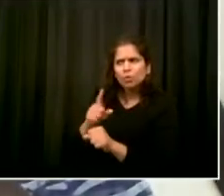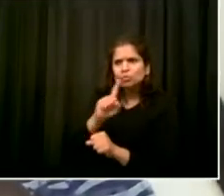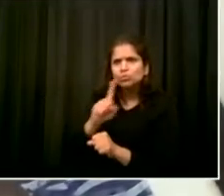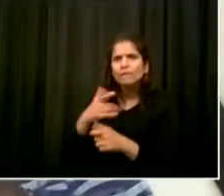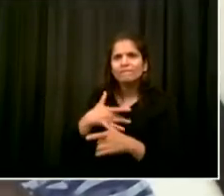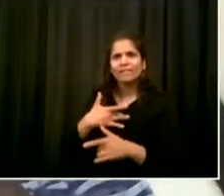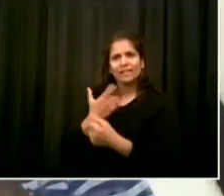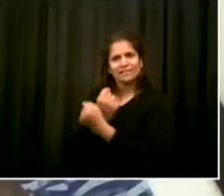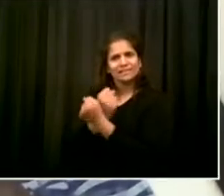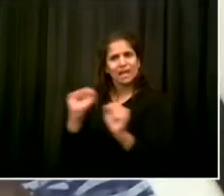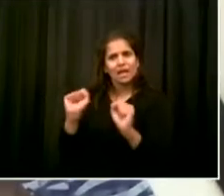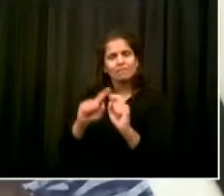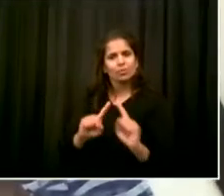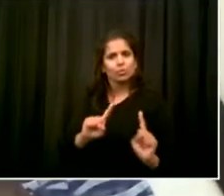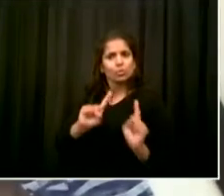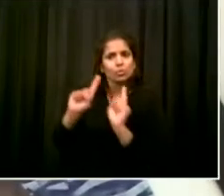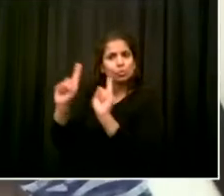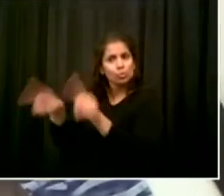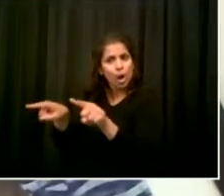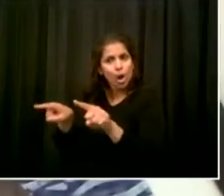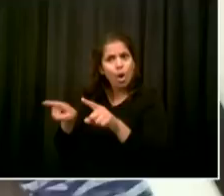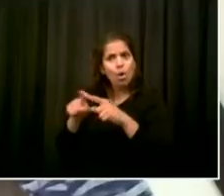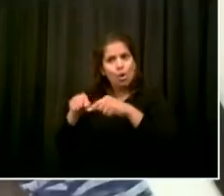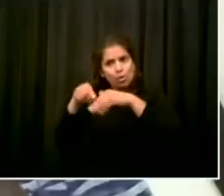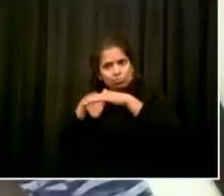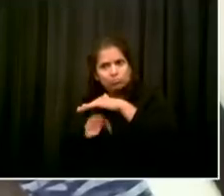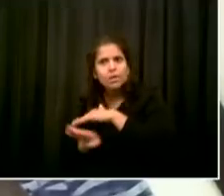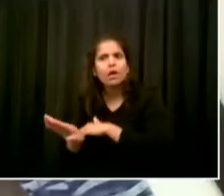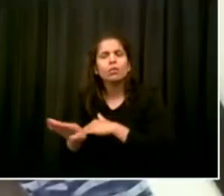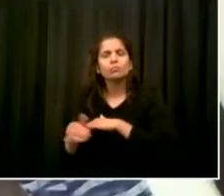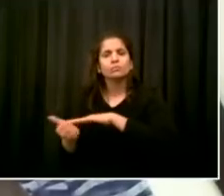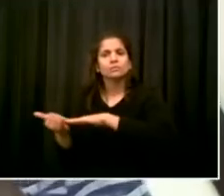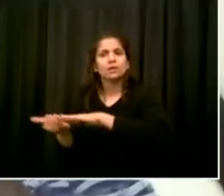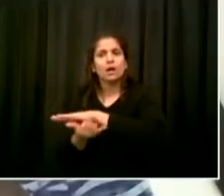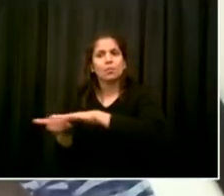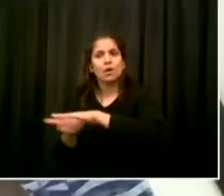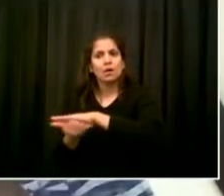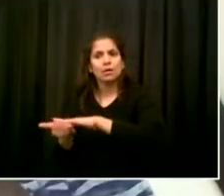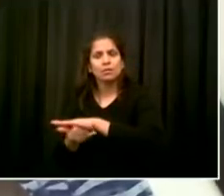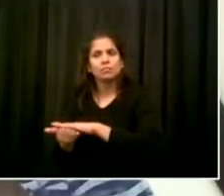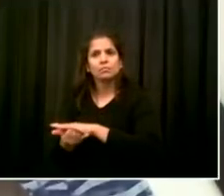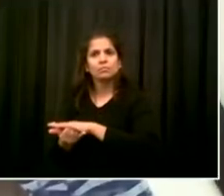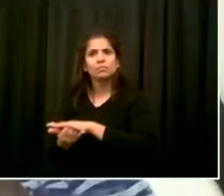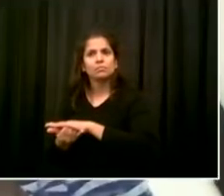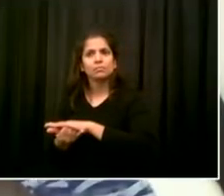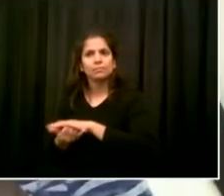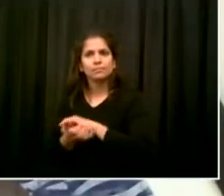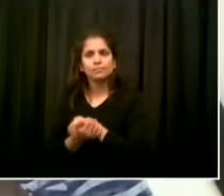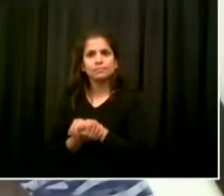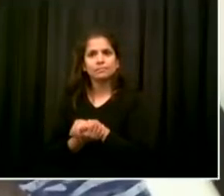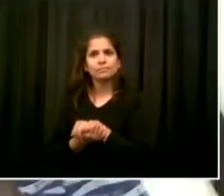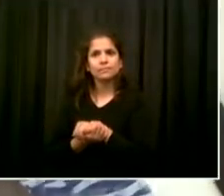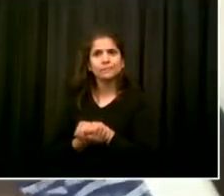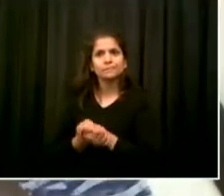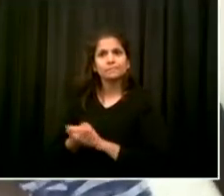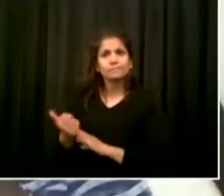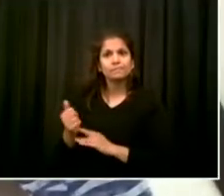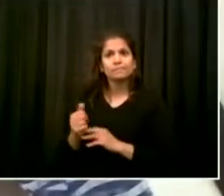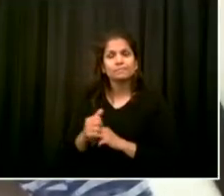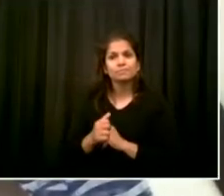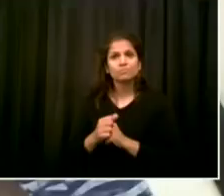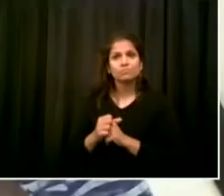back. We are seeing, first of all, just tremendous interest. We have a small business